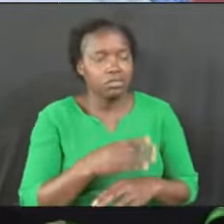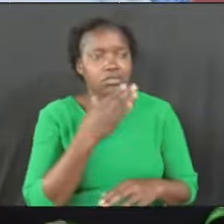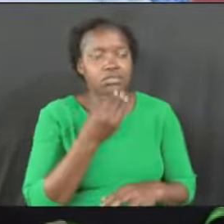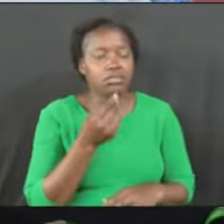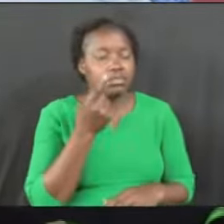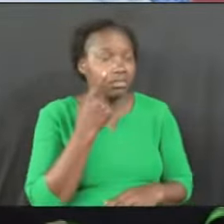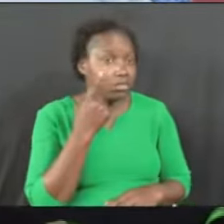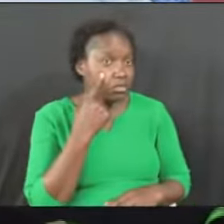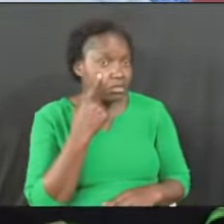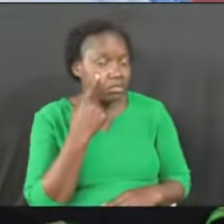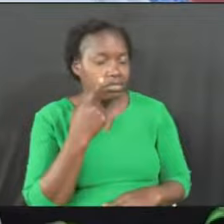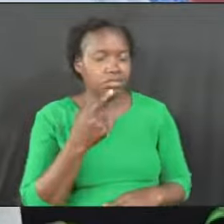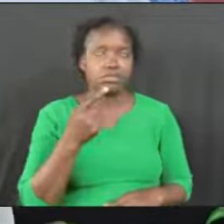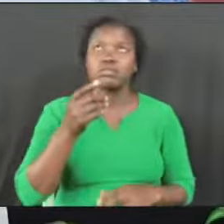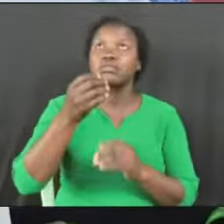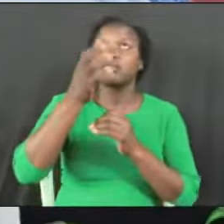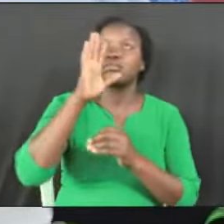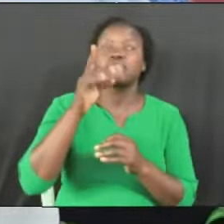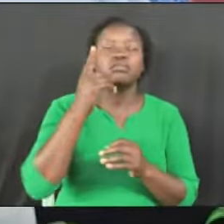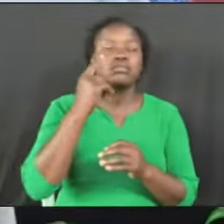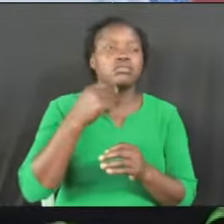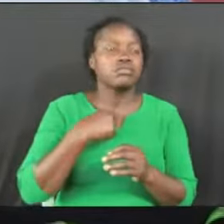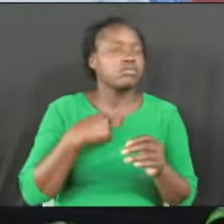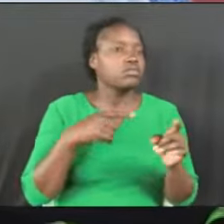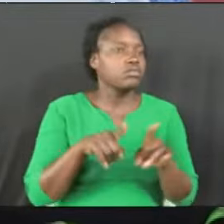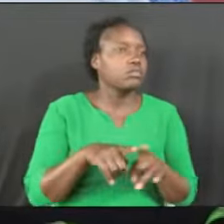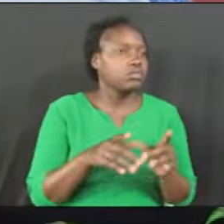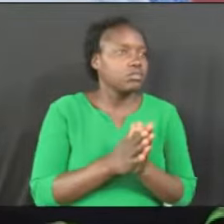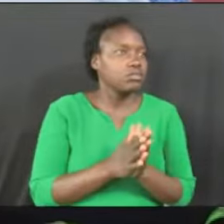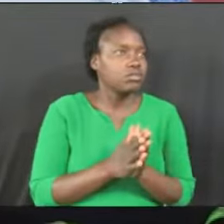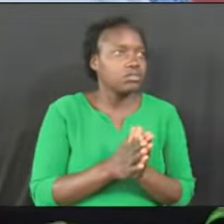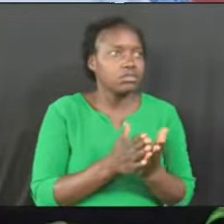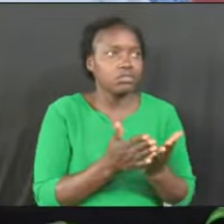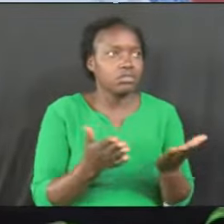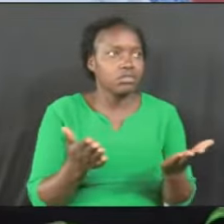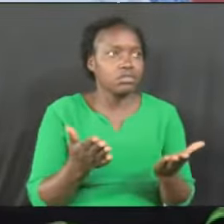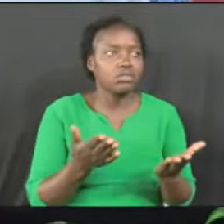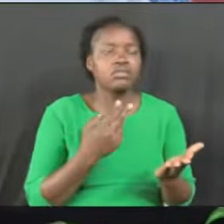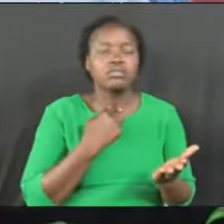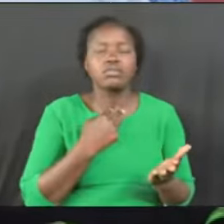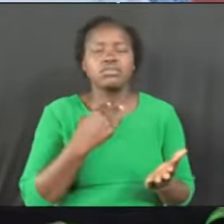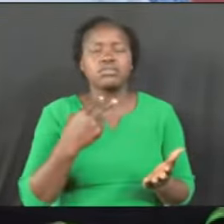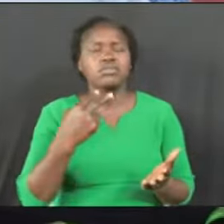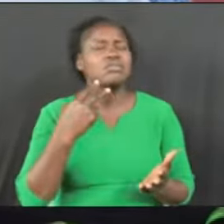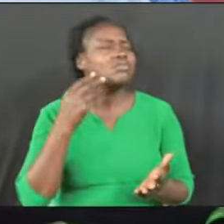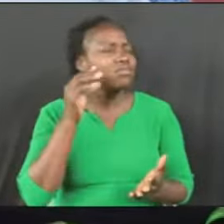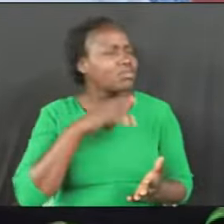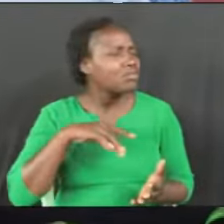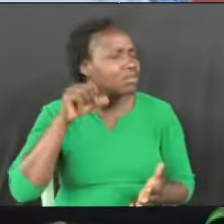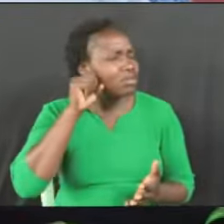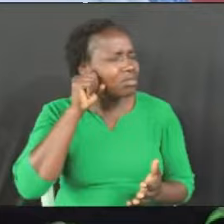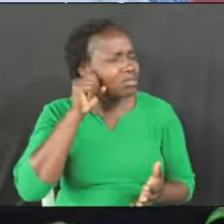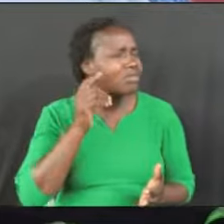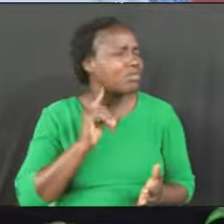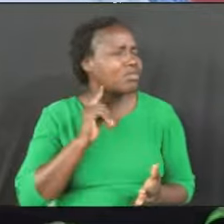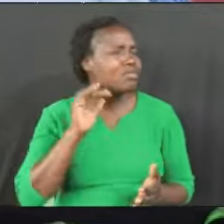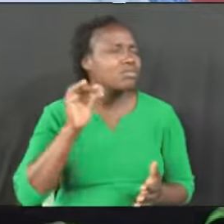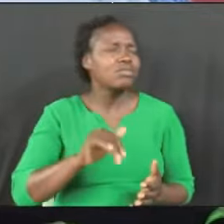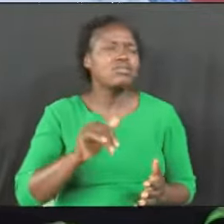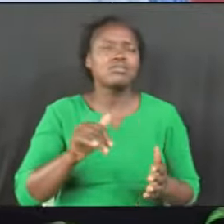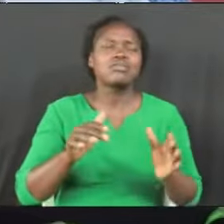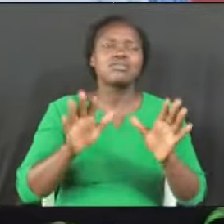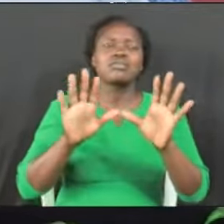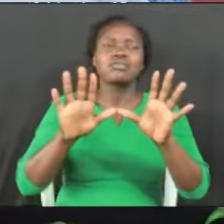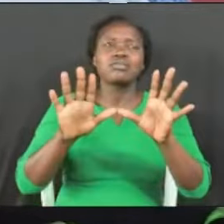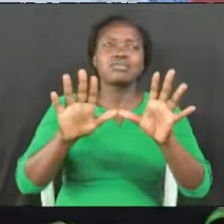me. In fact, he speaks, and the sound of his voice is so sweet that the birds hush